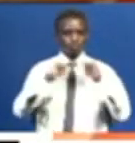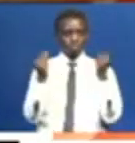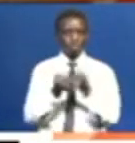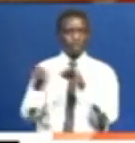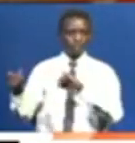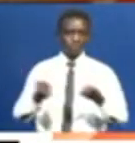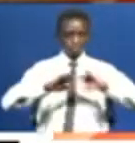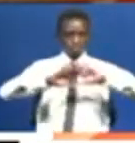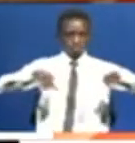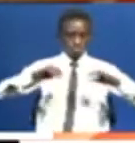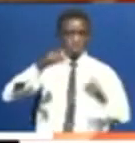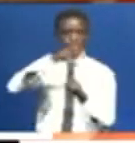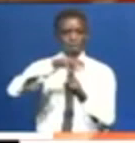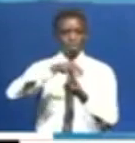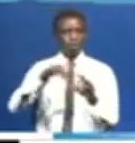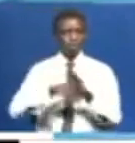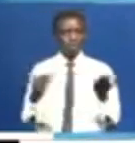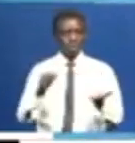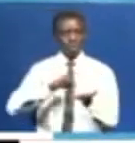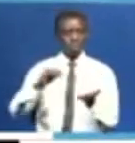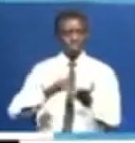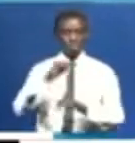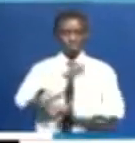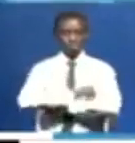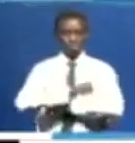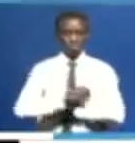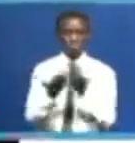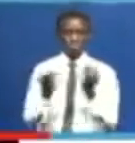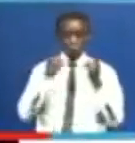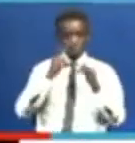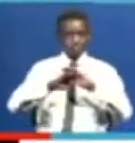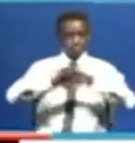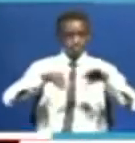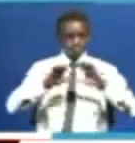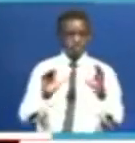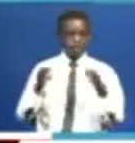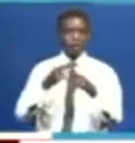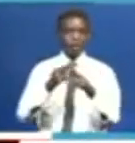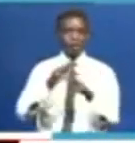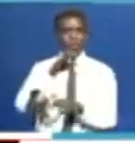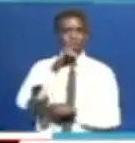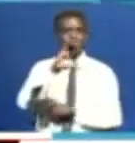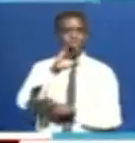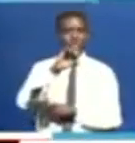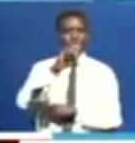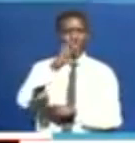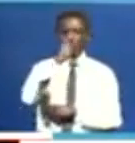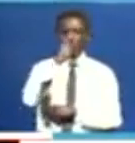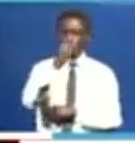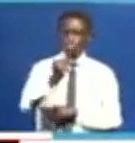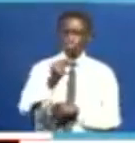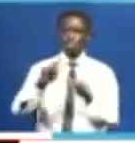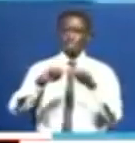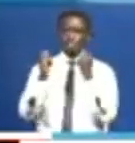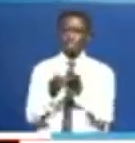Championship held at the M-Pesa Academy. Dashing Dolphins Swim Club bagged 74 medals, 45 gold, 18